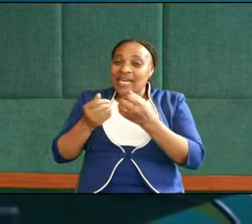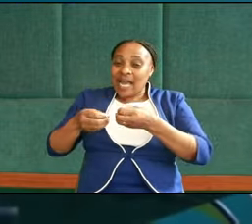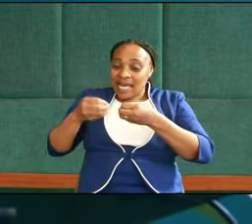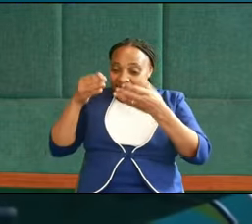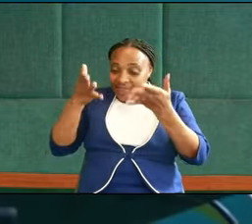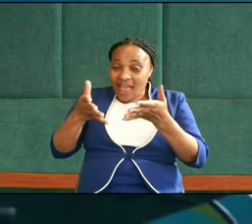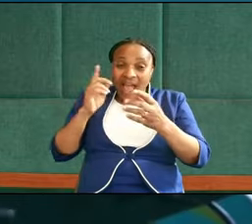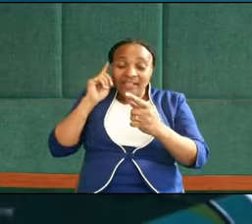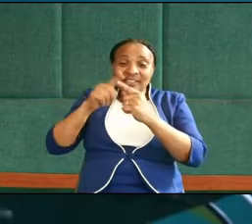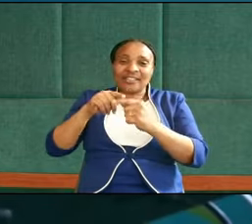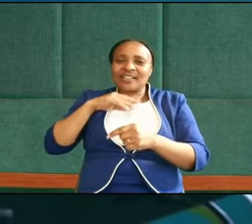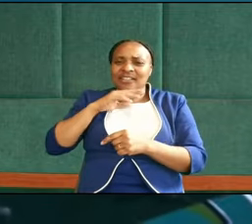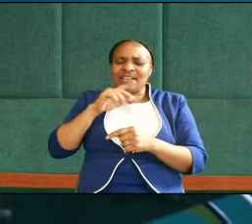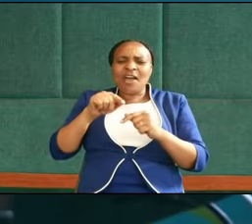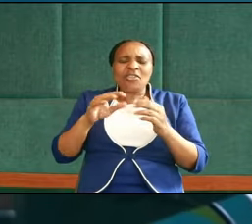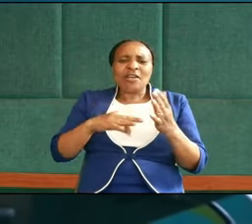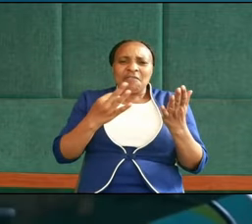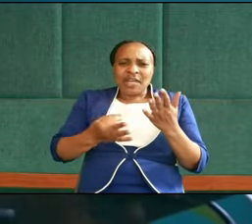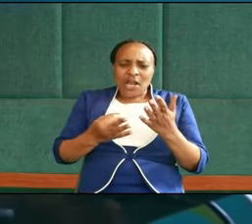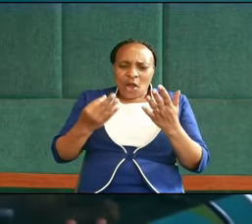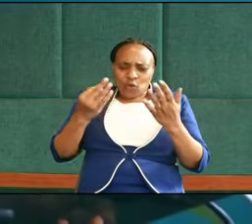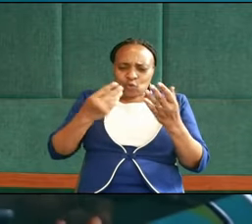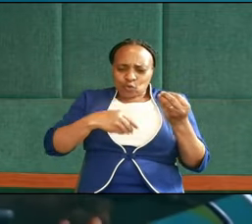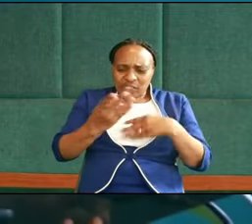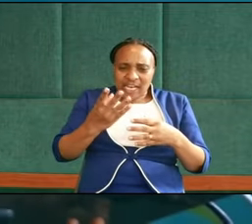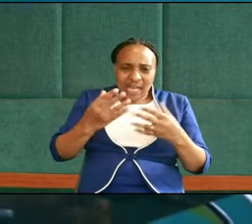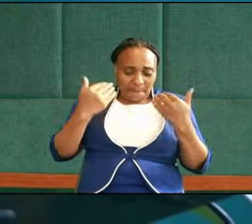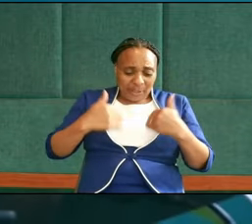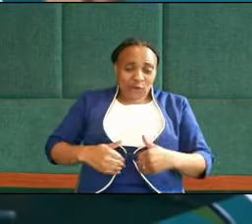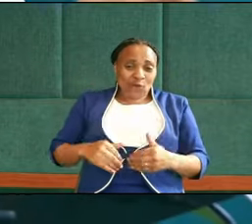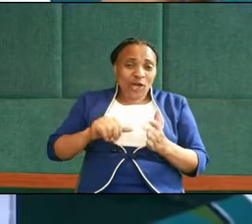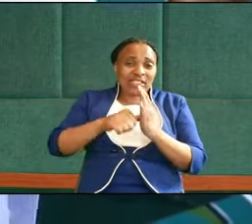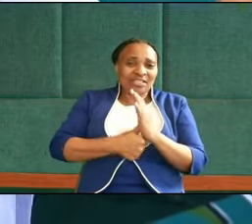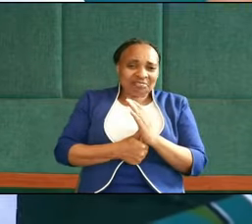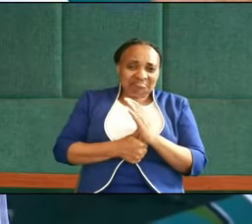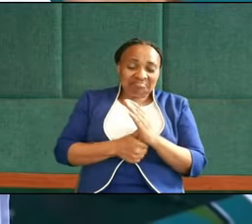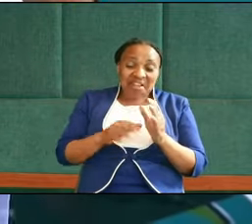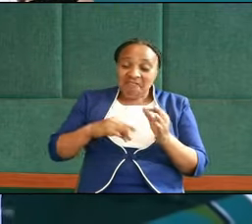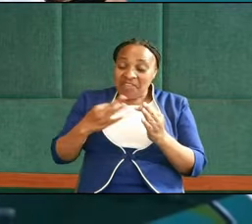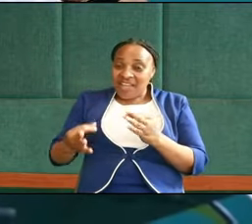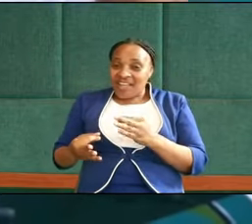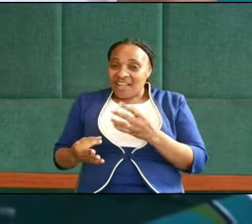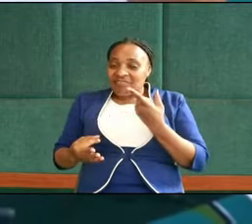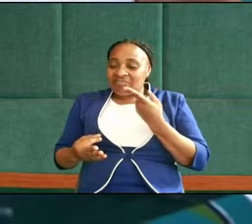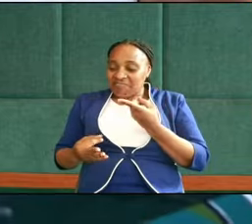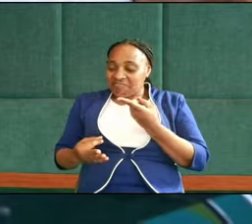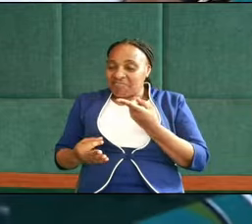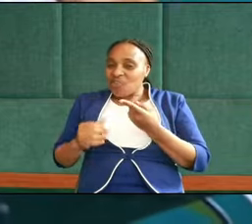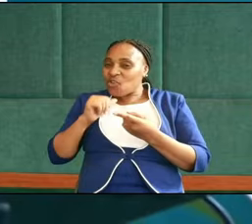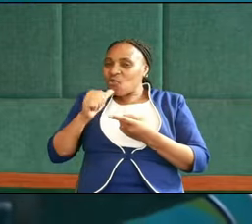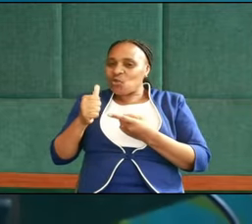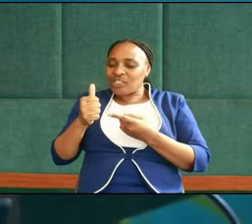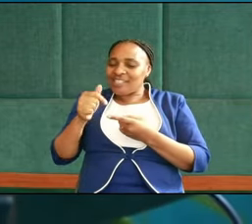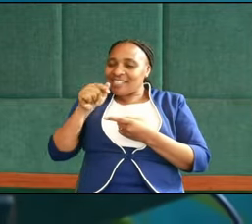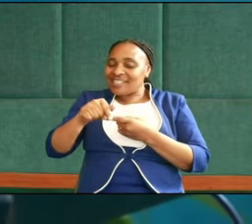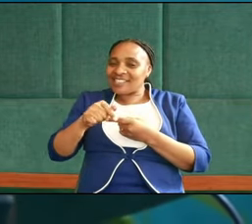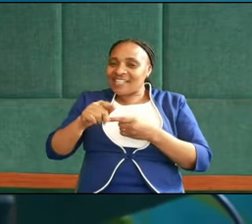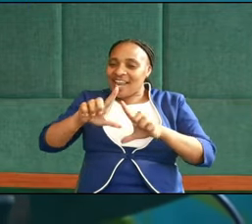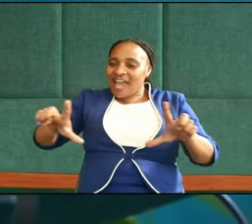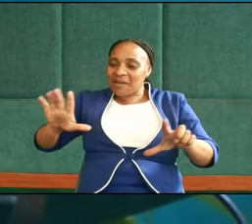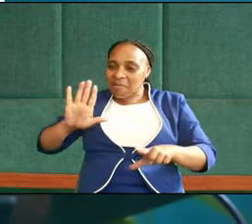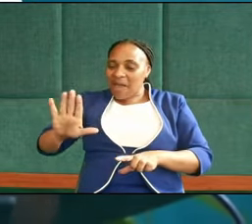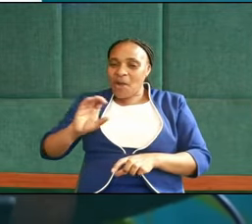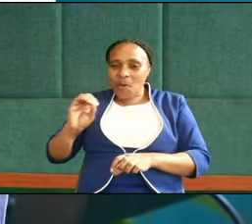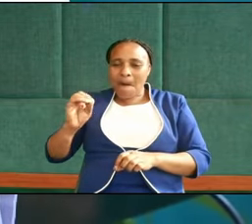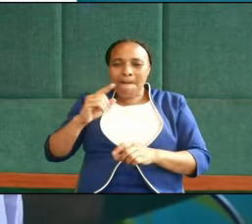for him a personal identity. The vineyard was not just a vineyard, it was an ancestral